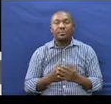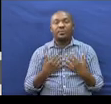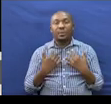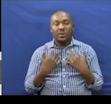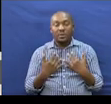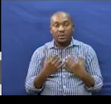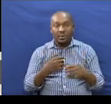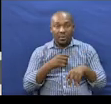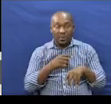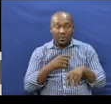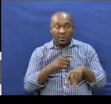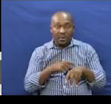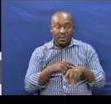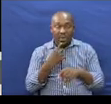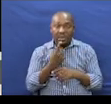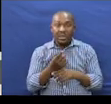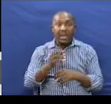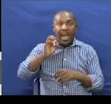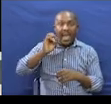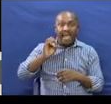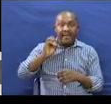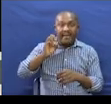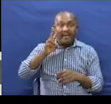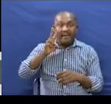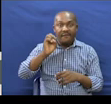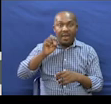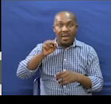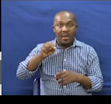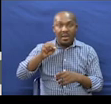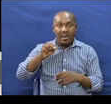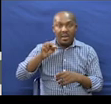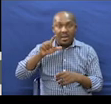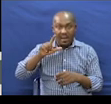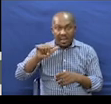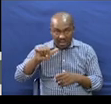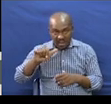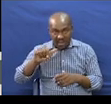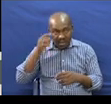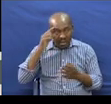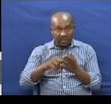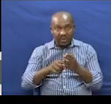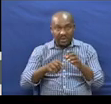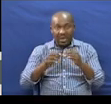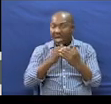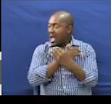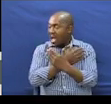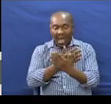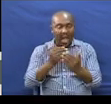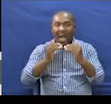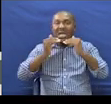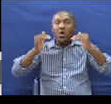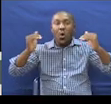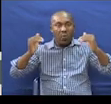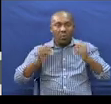when I said this, uneven distributed or unequal distributed, that means some of the areas is having